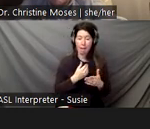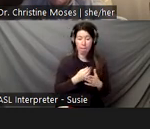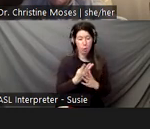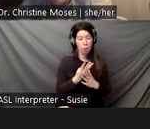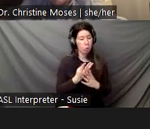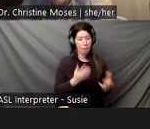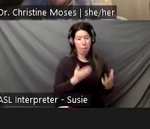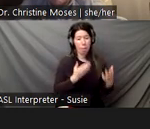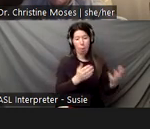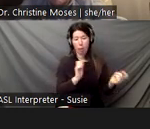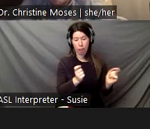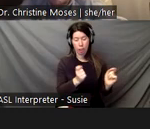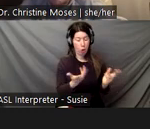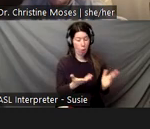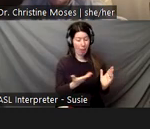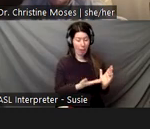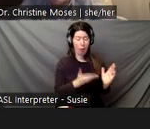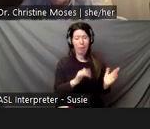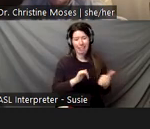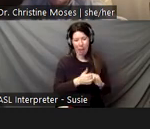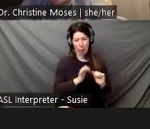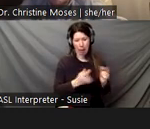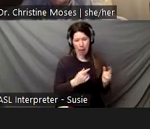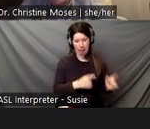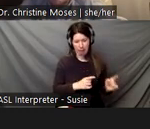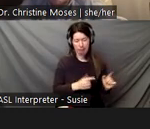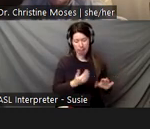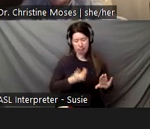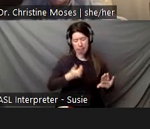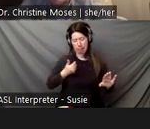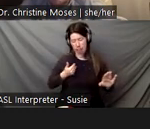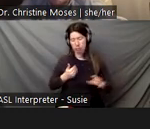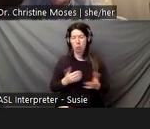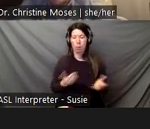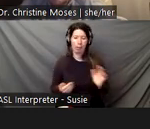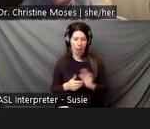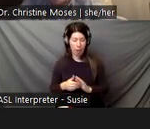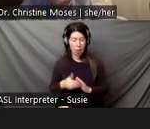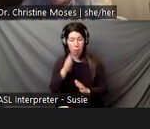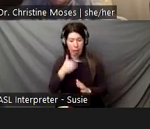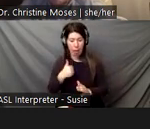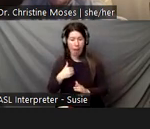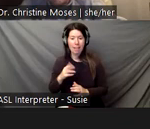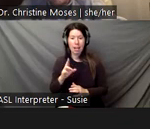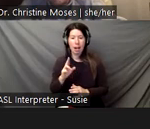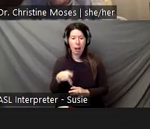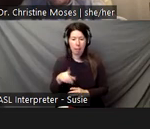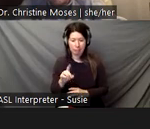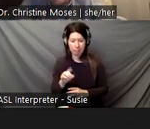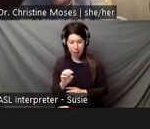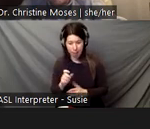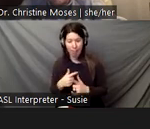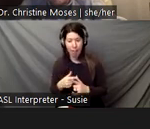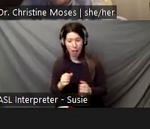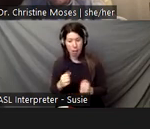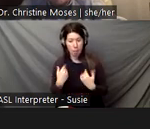already shown. That's how those came to be. So similarly, there'd be an update and then the opportunity to give